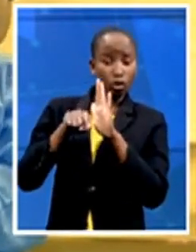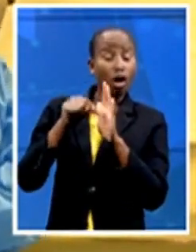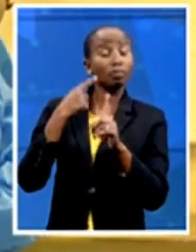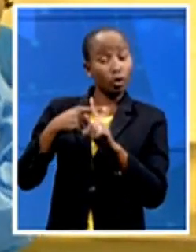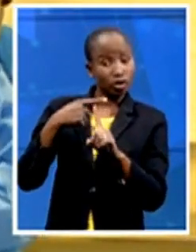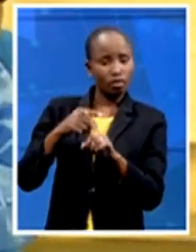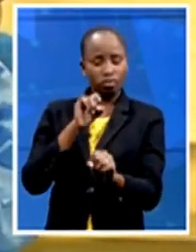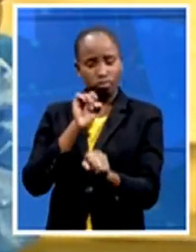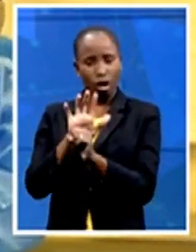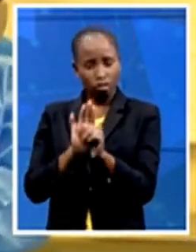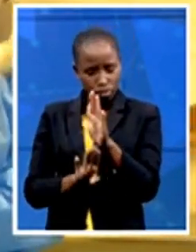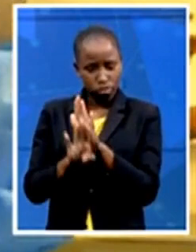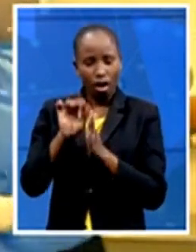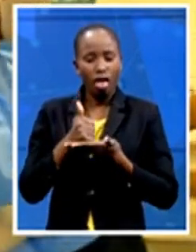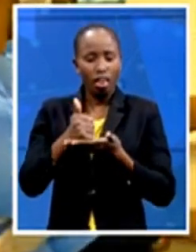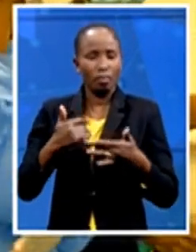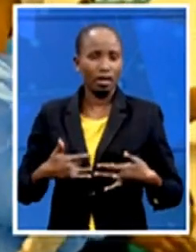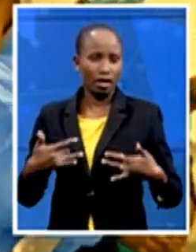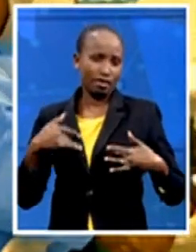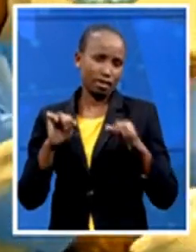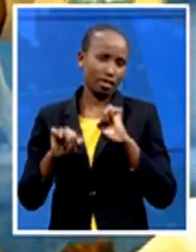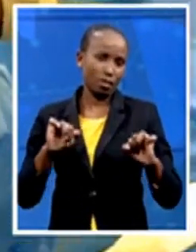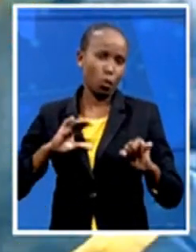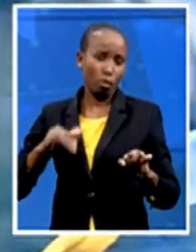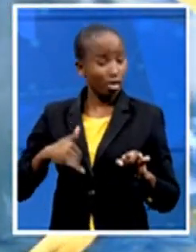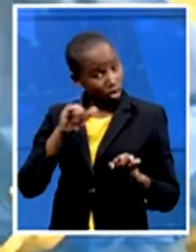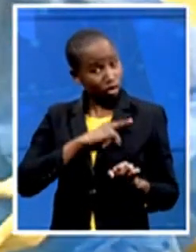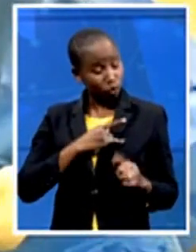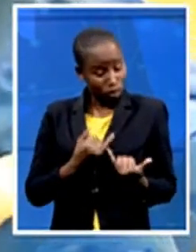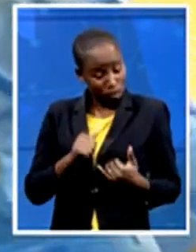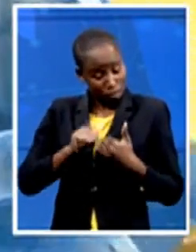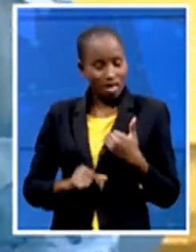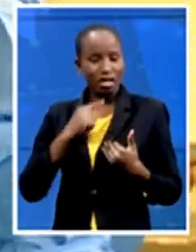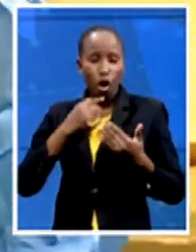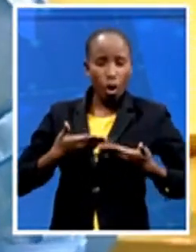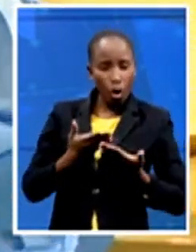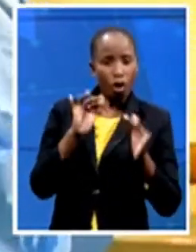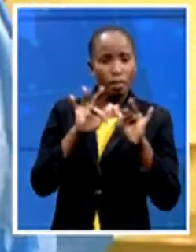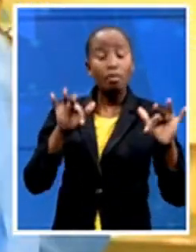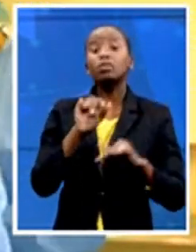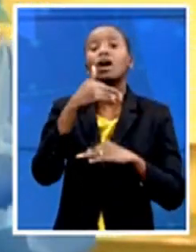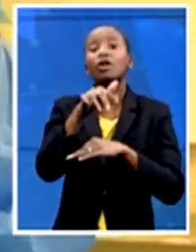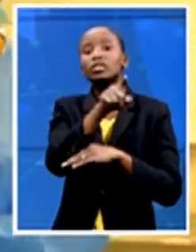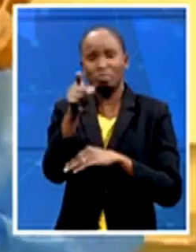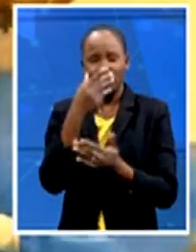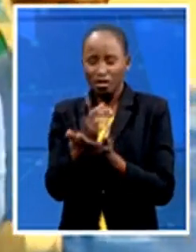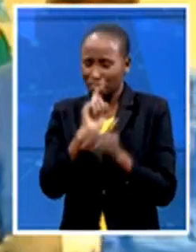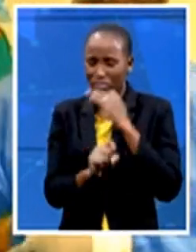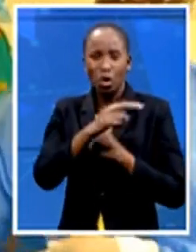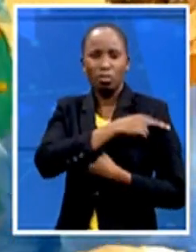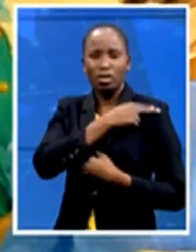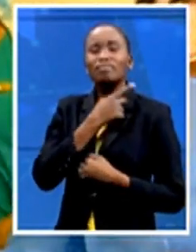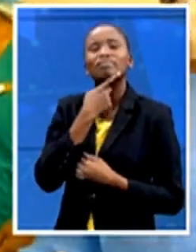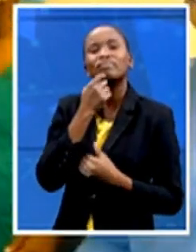show this particular month. So to all our people out there, go to your nearest hospital. In the next month, when we come with the Rural